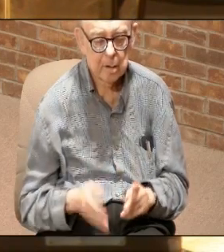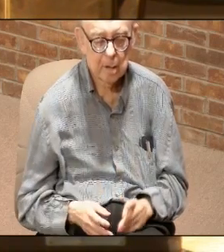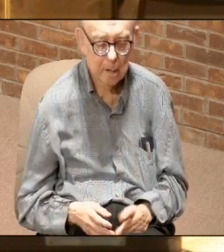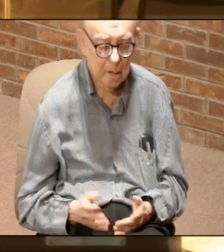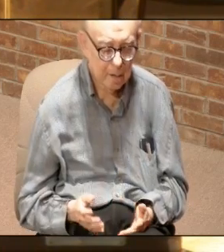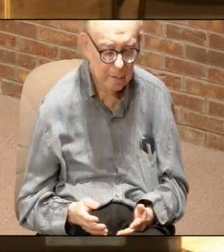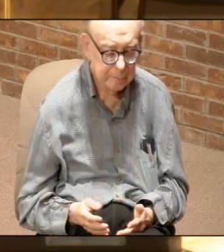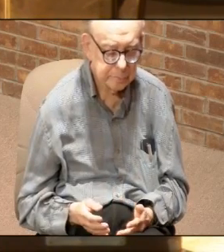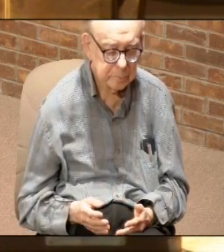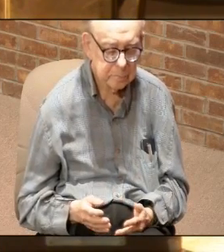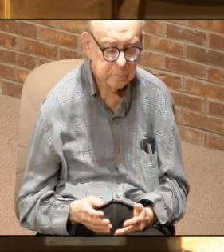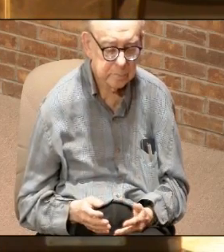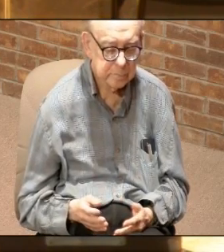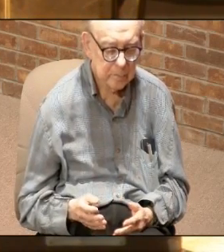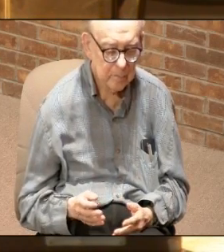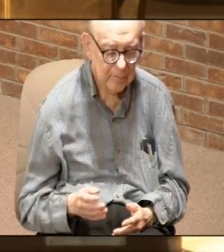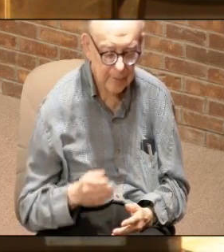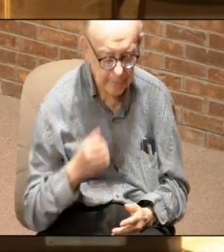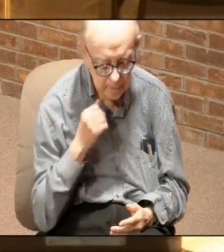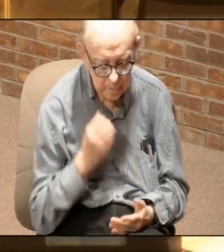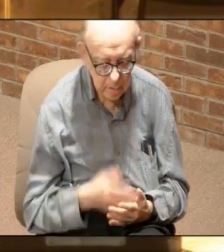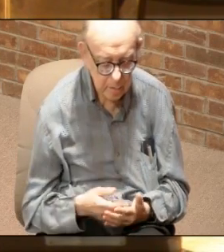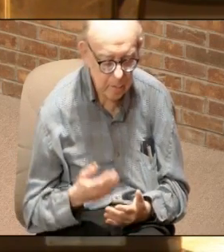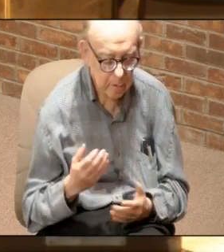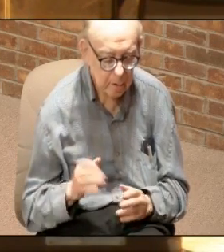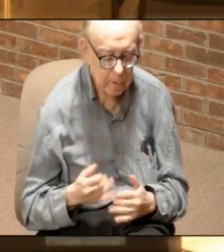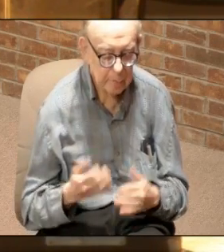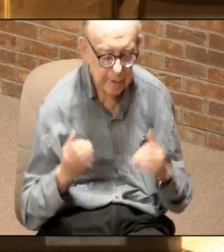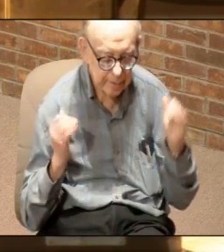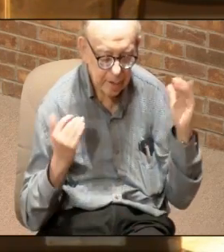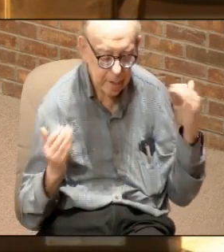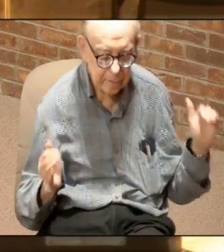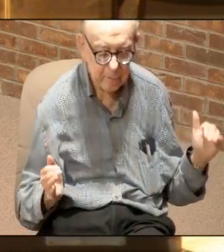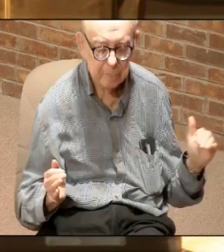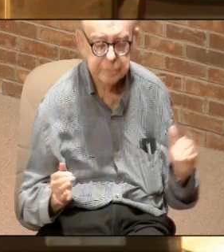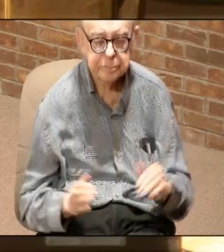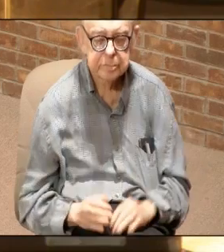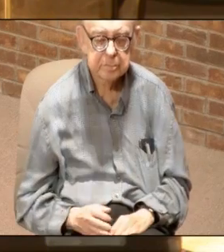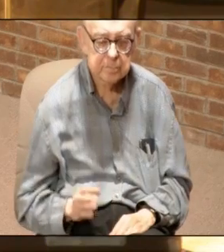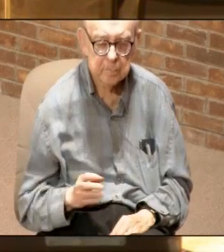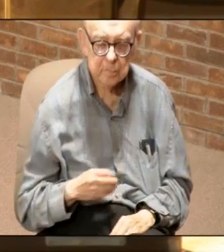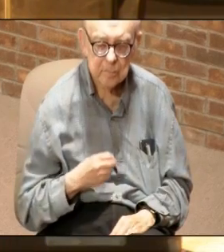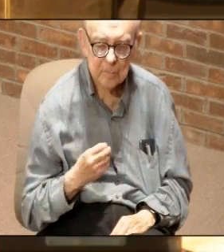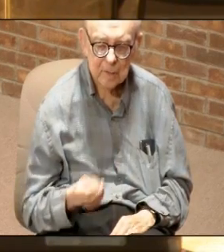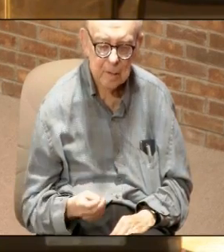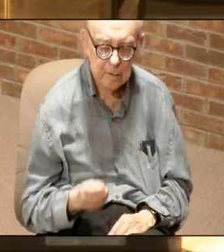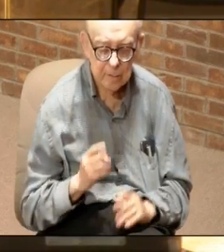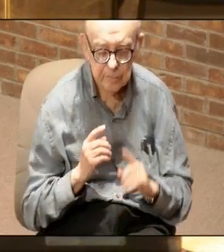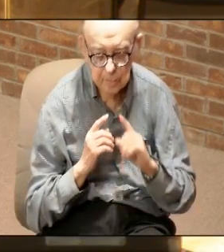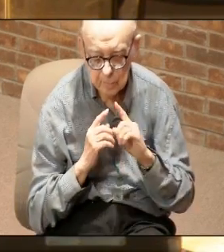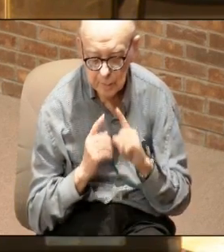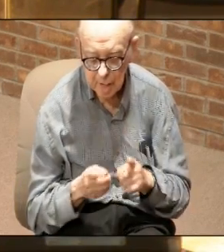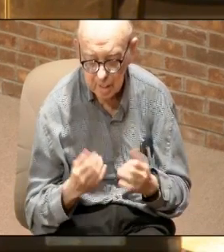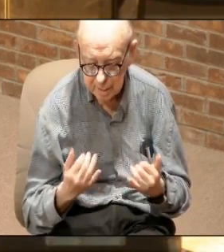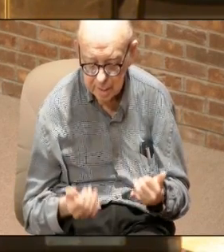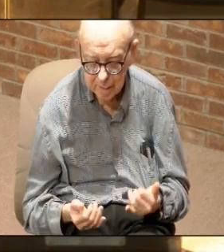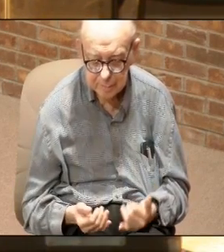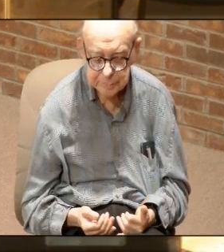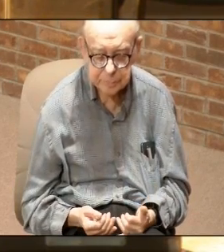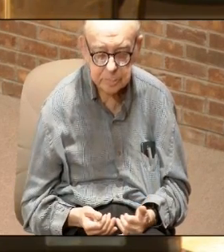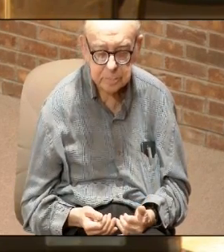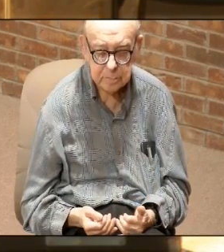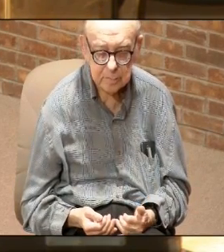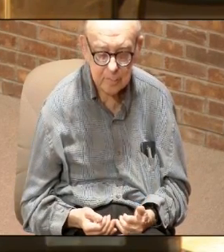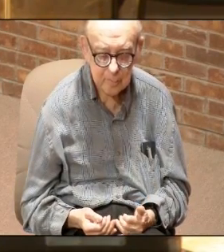Susie playing the angel, and all of this stuff and everything that's going on. Let me give you reality, okay?